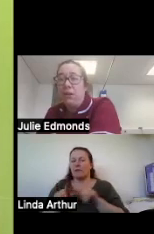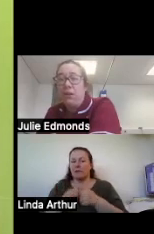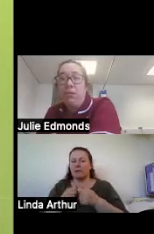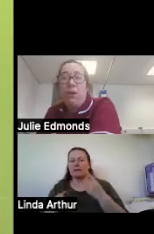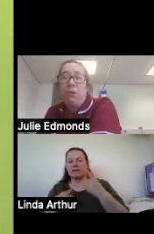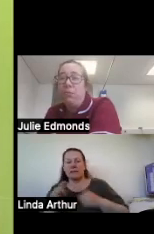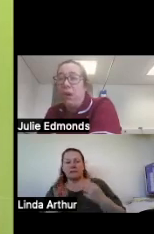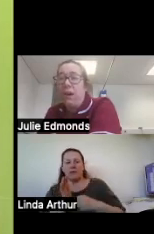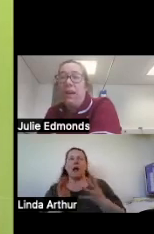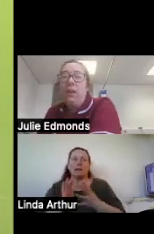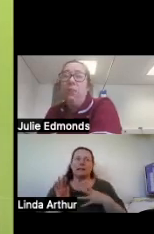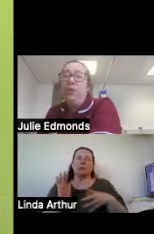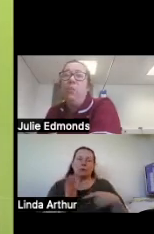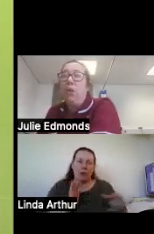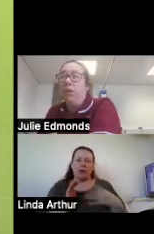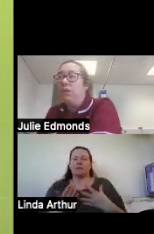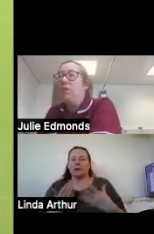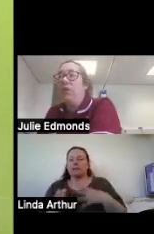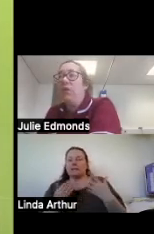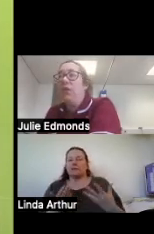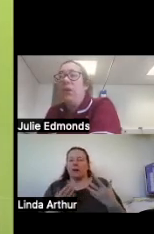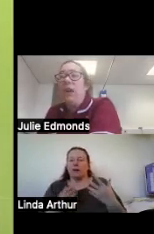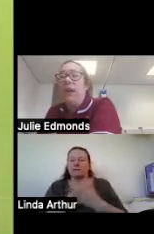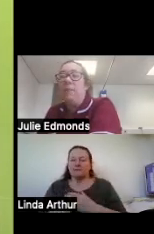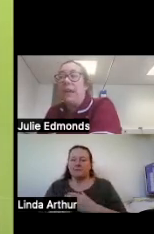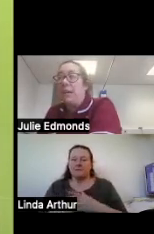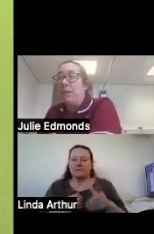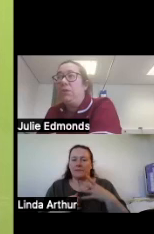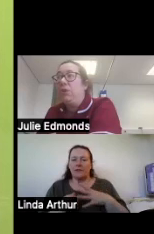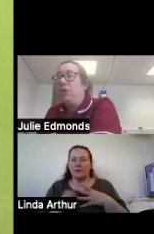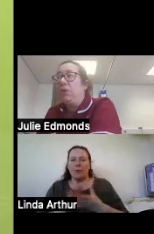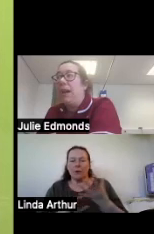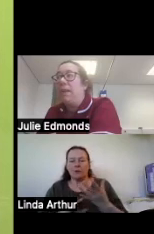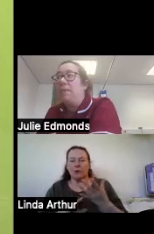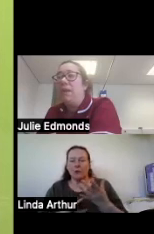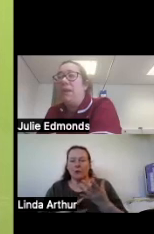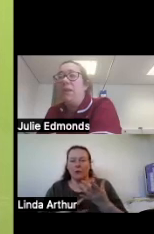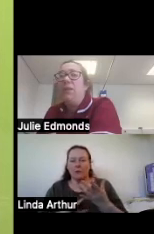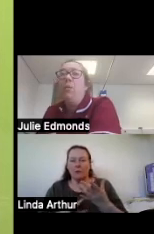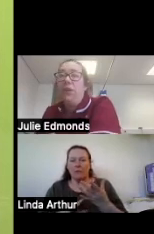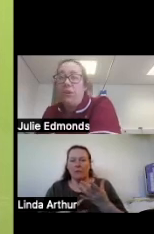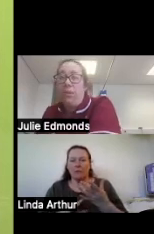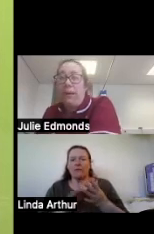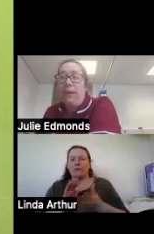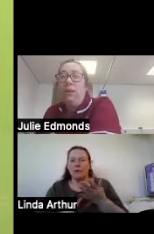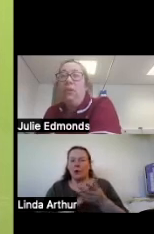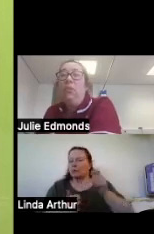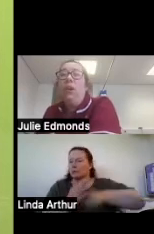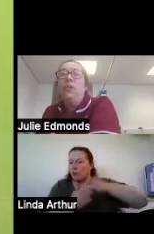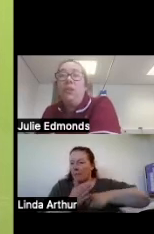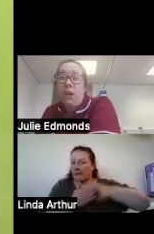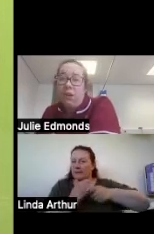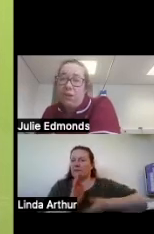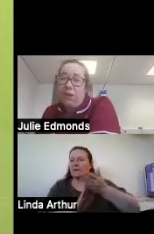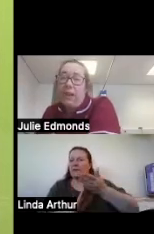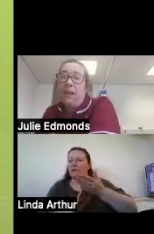that gotta go now, when you want to be able to go out shopping, go out